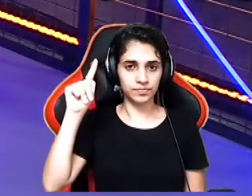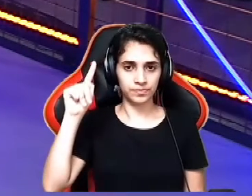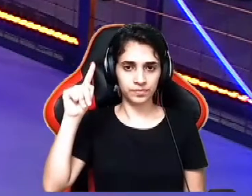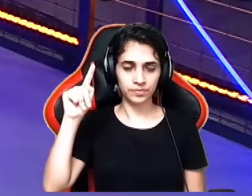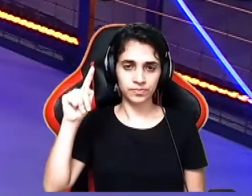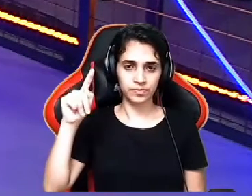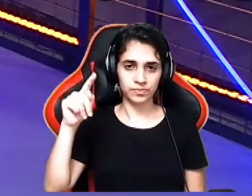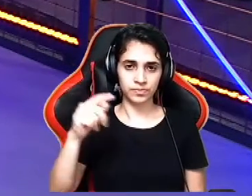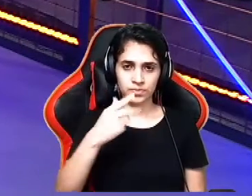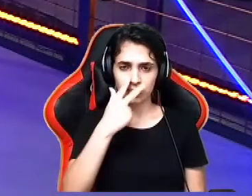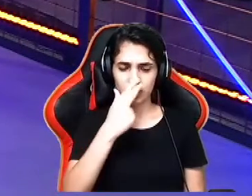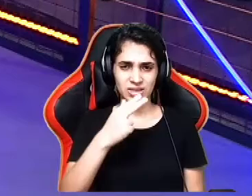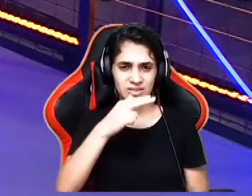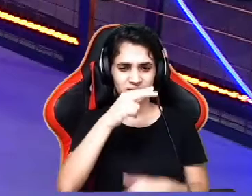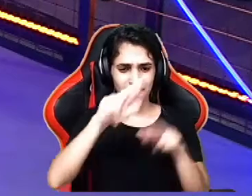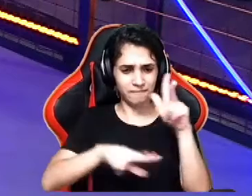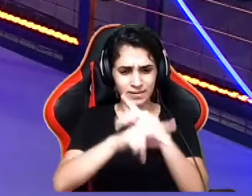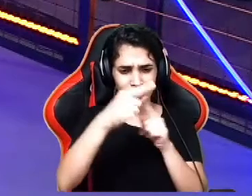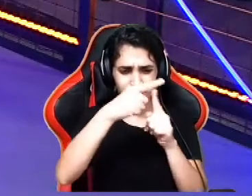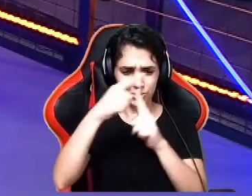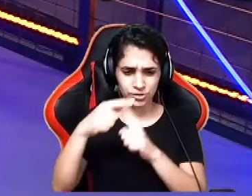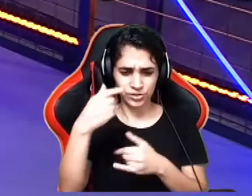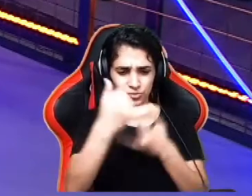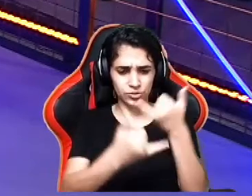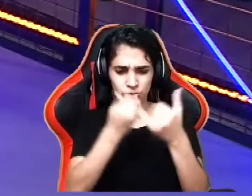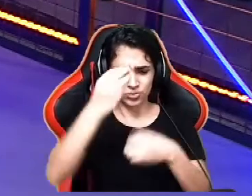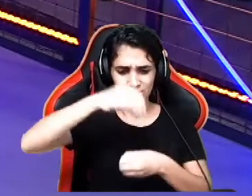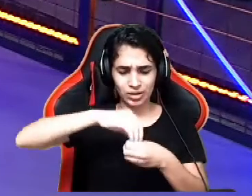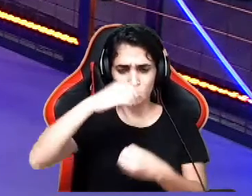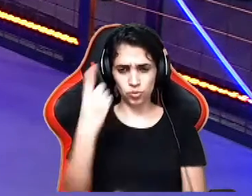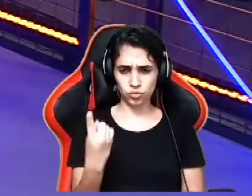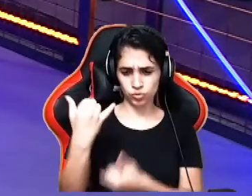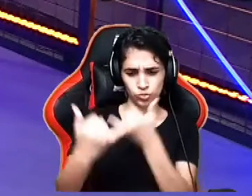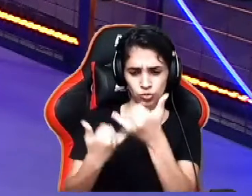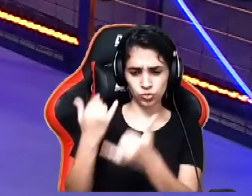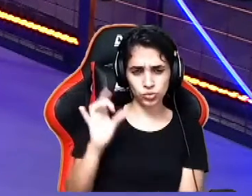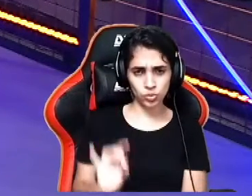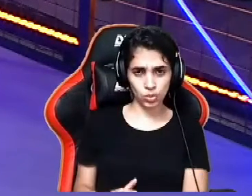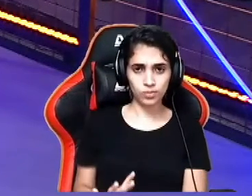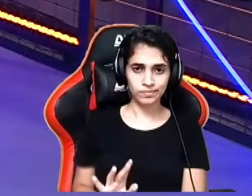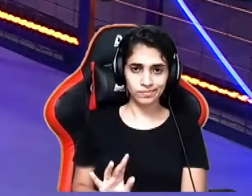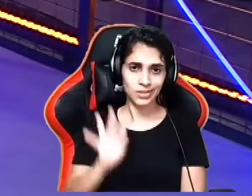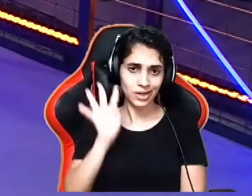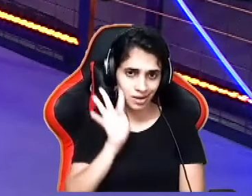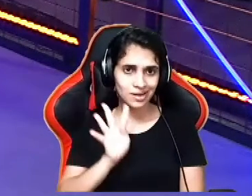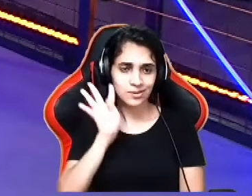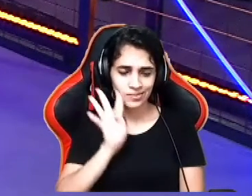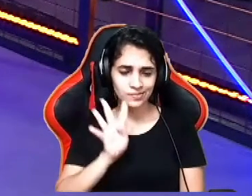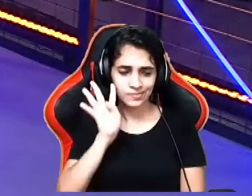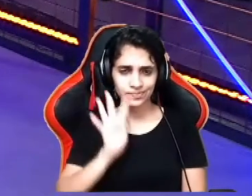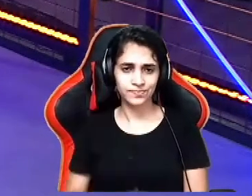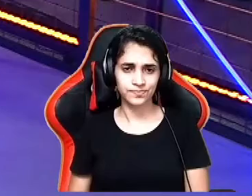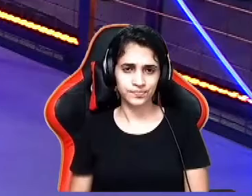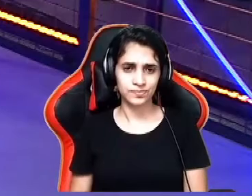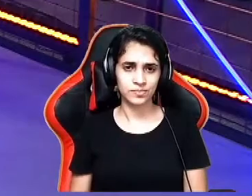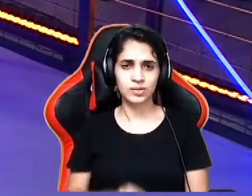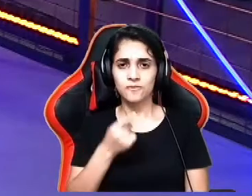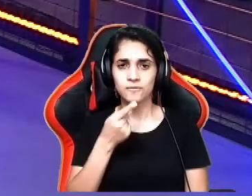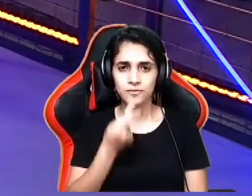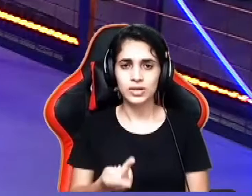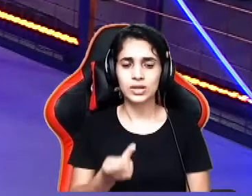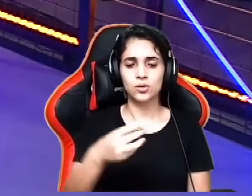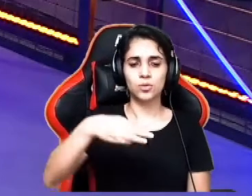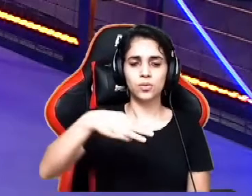the de gêneros, the assim, mashup que of você genres falou. that you Eu that you queria, brought. queria muito mais what I had here was much more